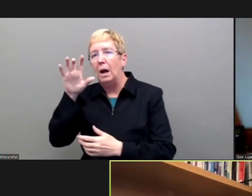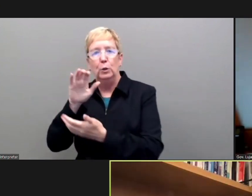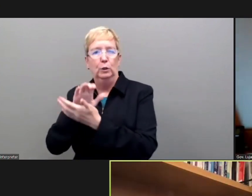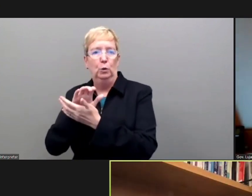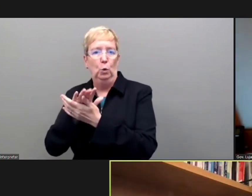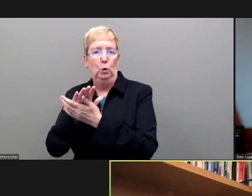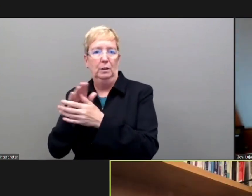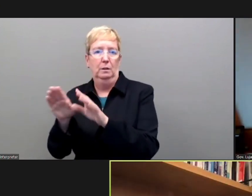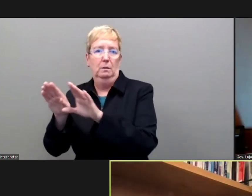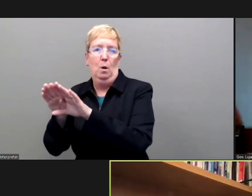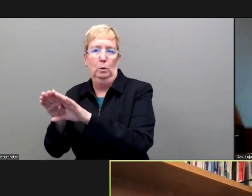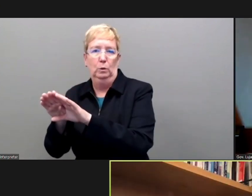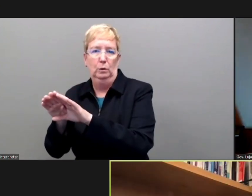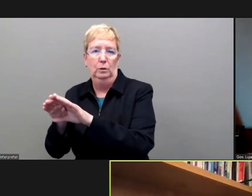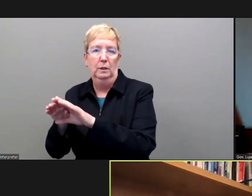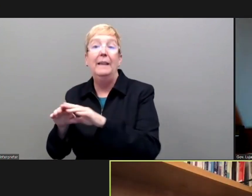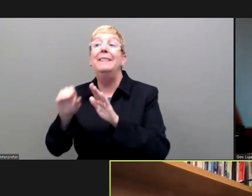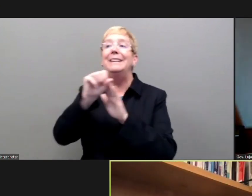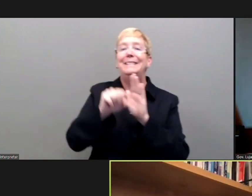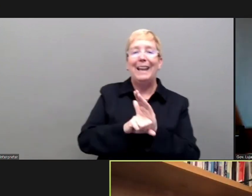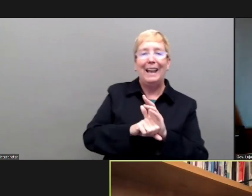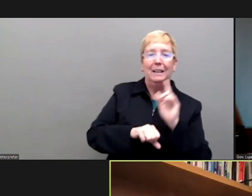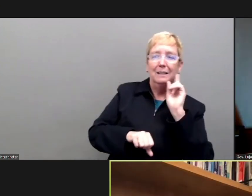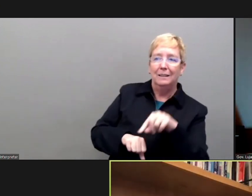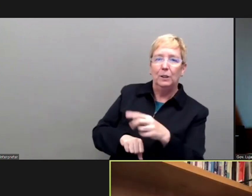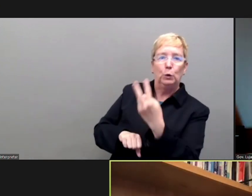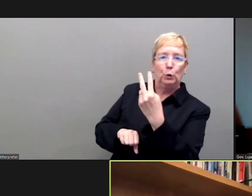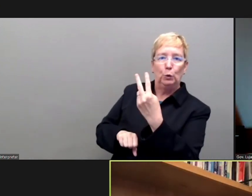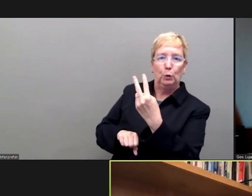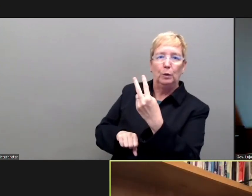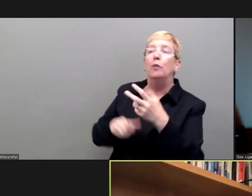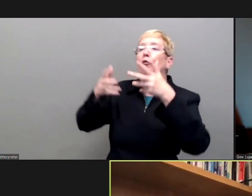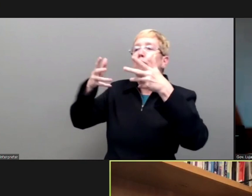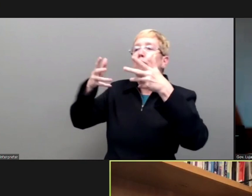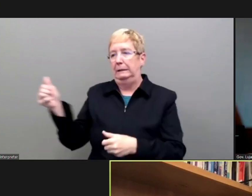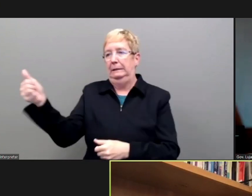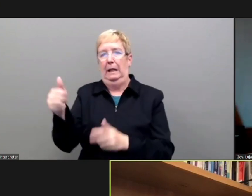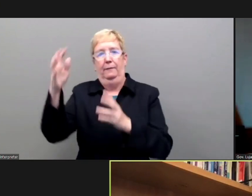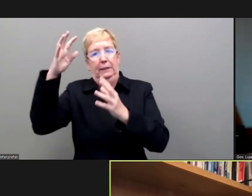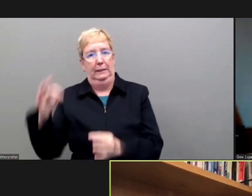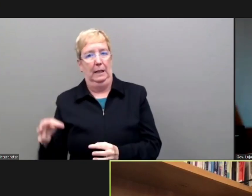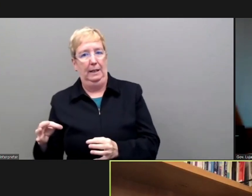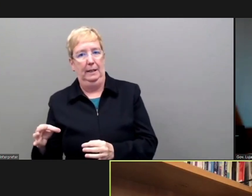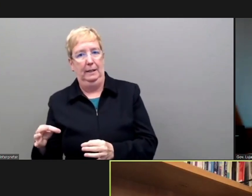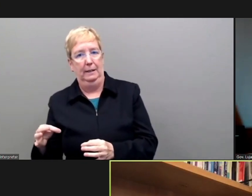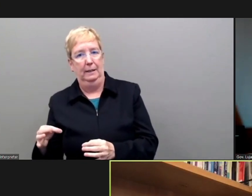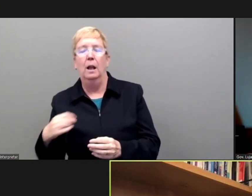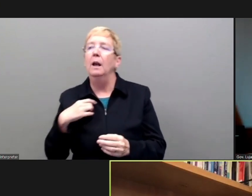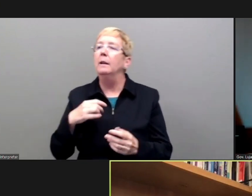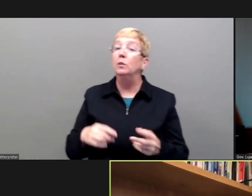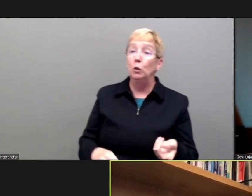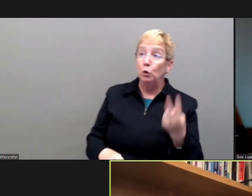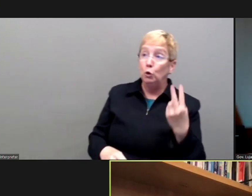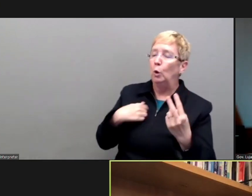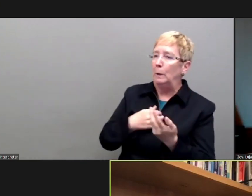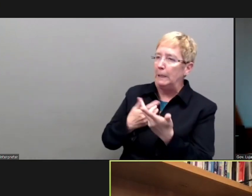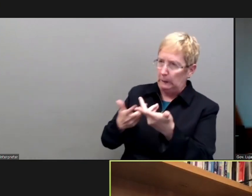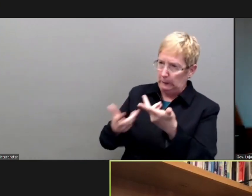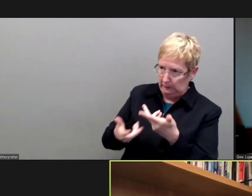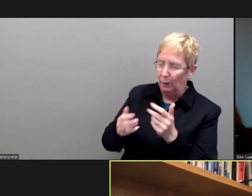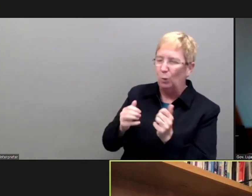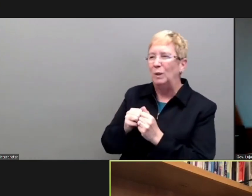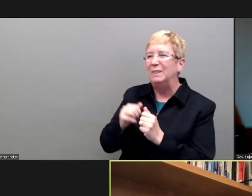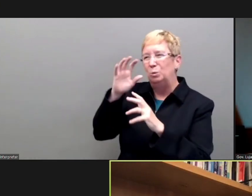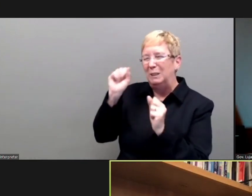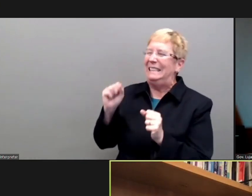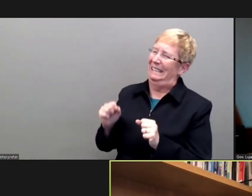were actually triggered by the state in discussion with the superintendent. All the others were voluntary. Christine Ross,